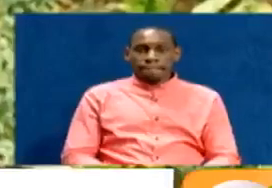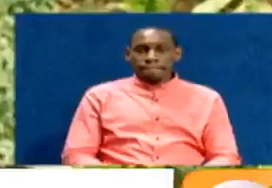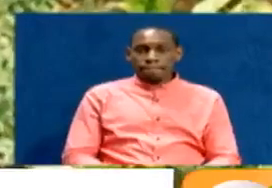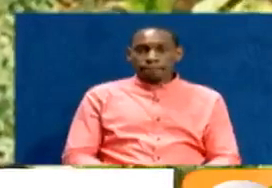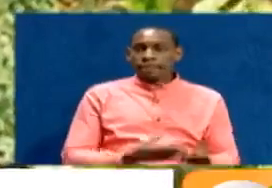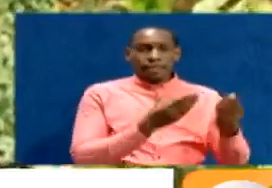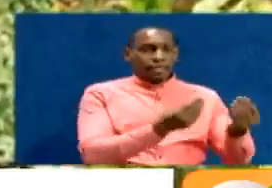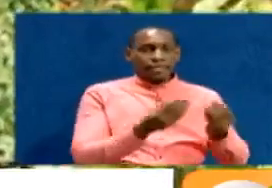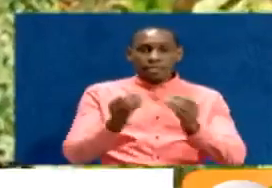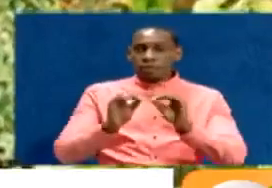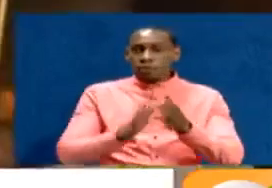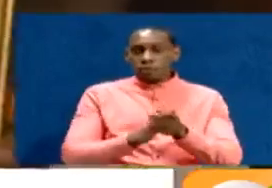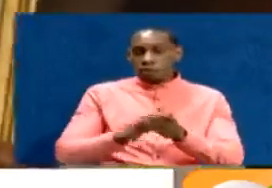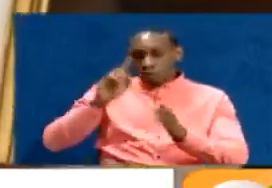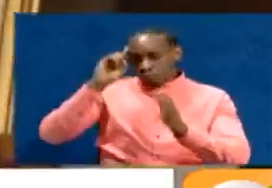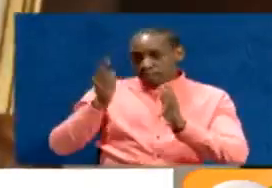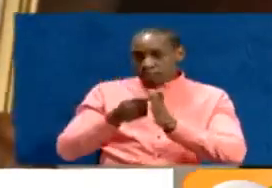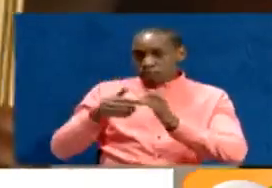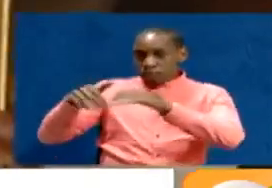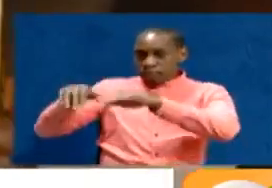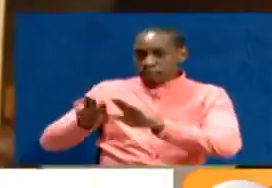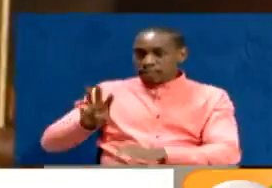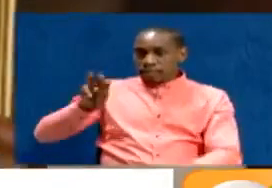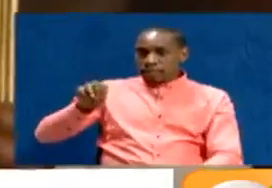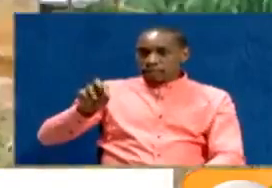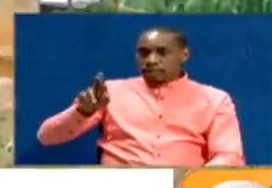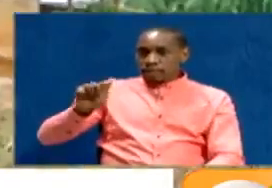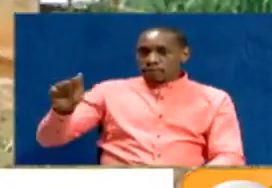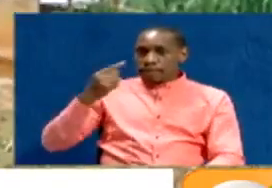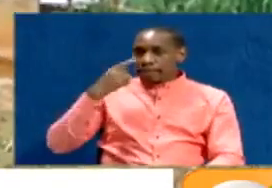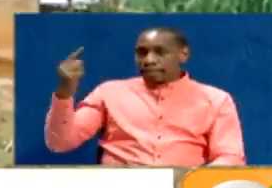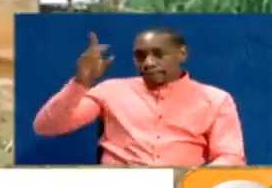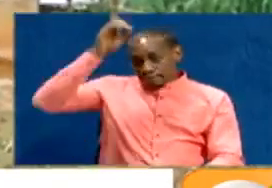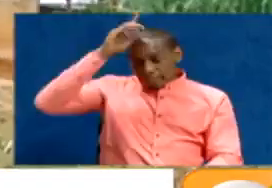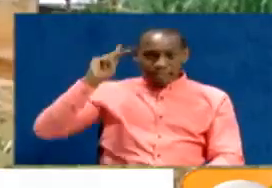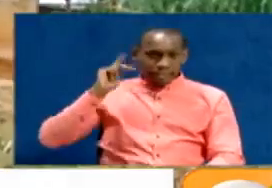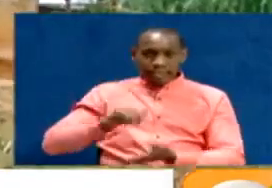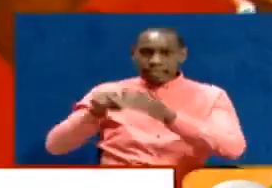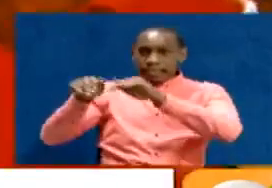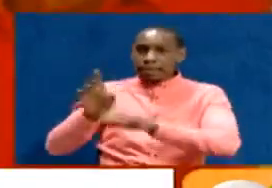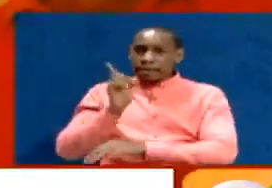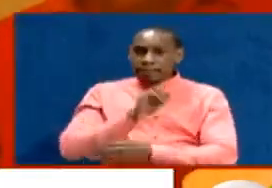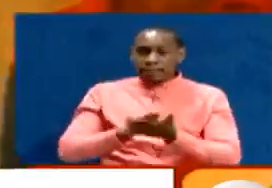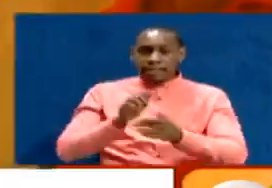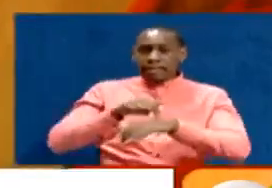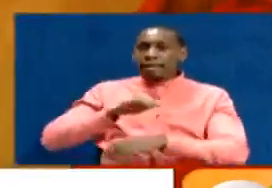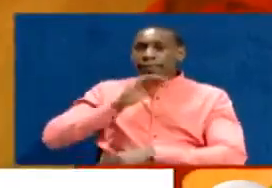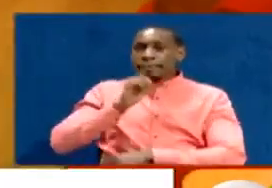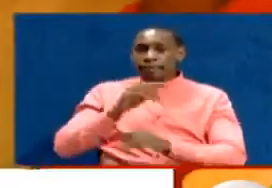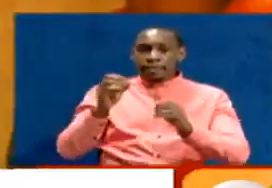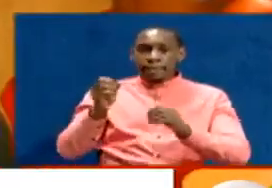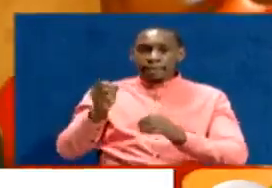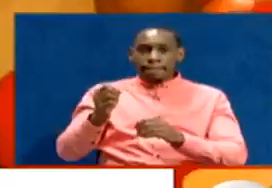It is not as easy to identify Stephanie Morah's grave here at Mangai Secha village in Kisii, where she was laid to rest after her death